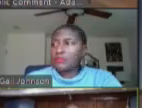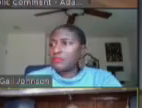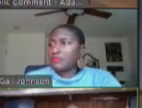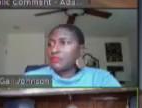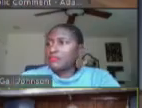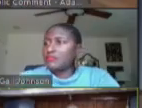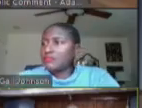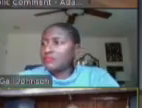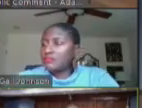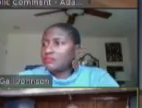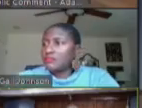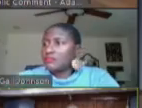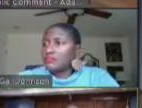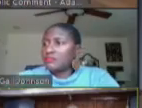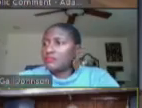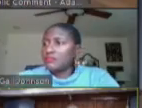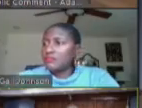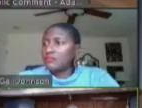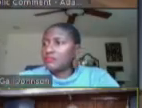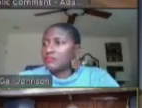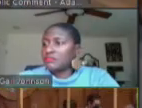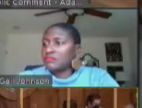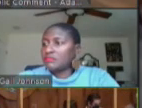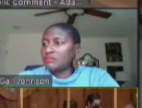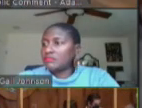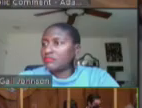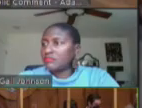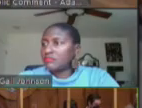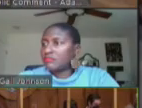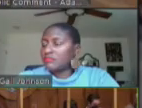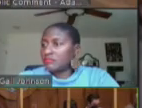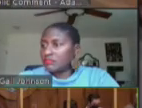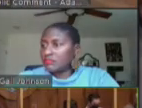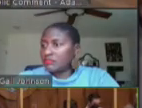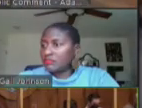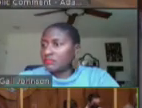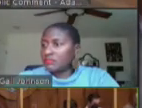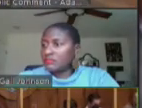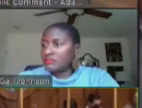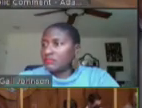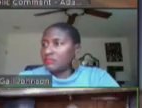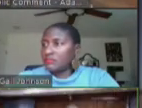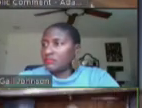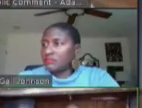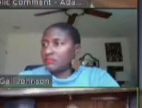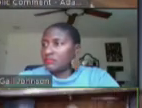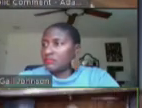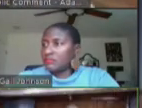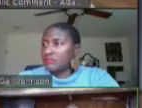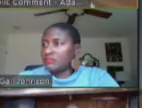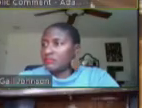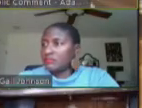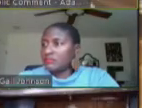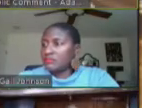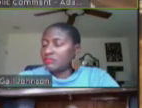Ariola. Any members of the public wish to speak to the motion inside the chamber? Adam, anybody calling in? No,